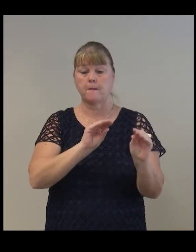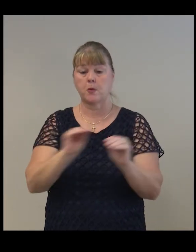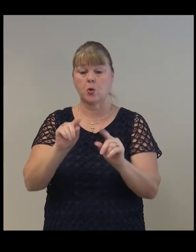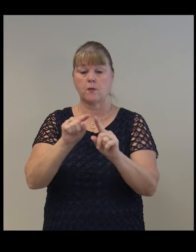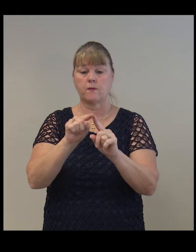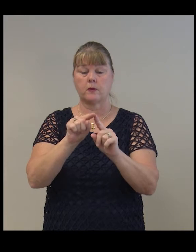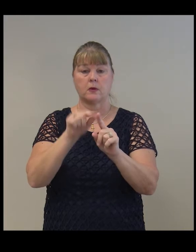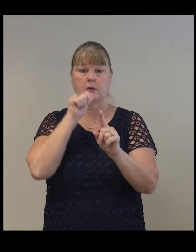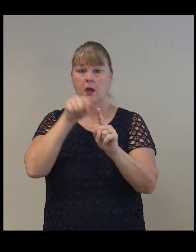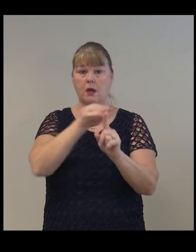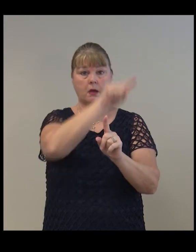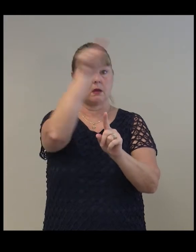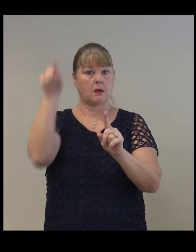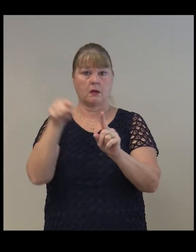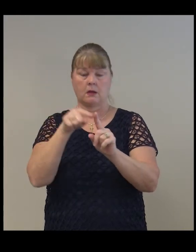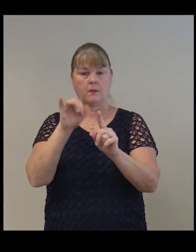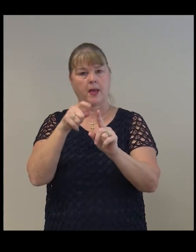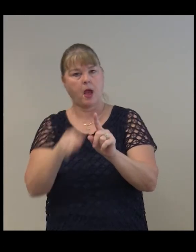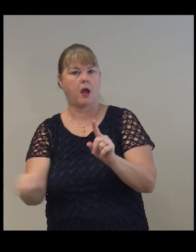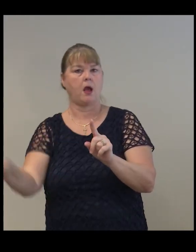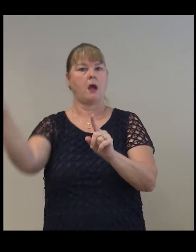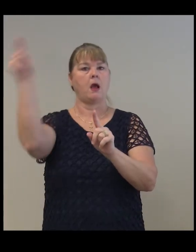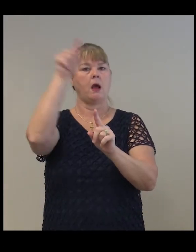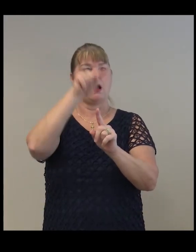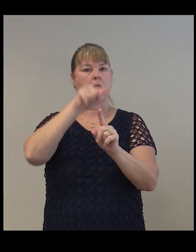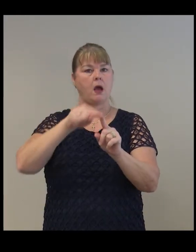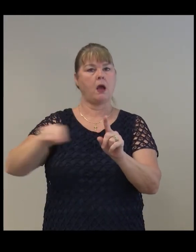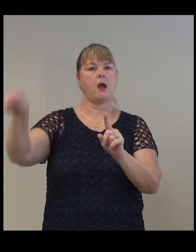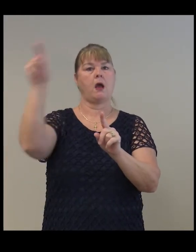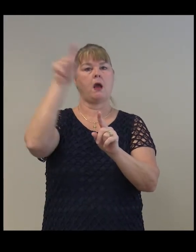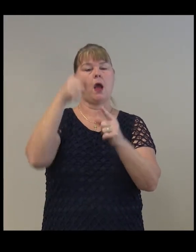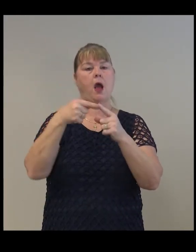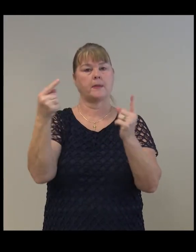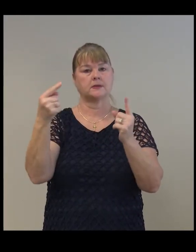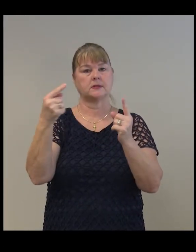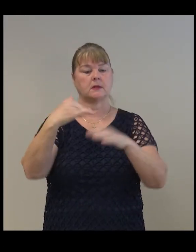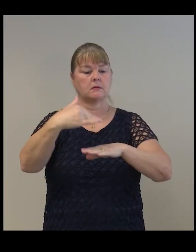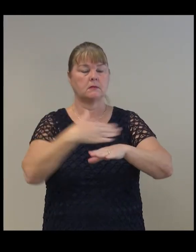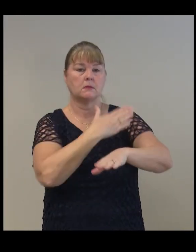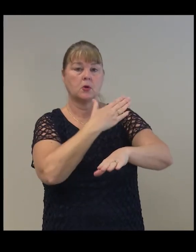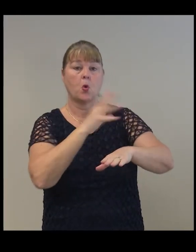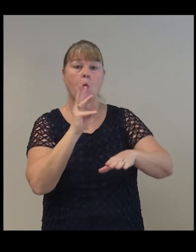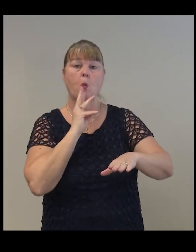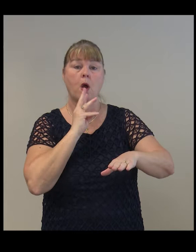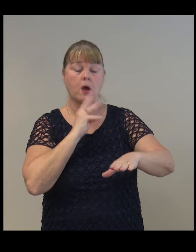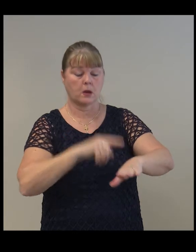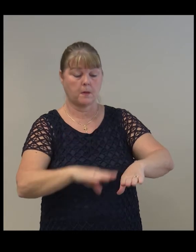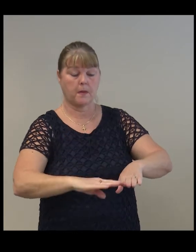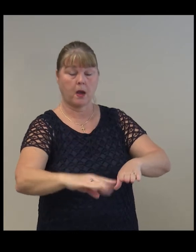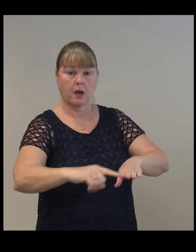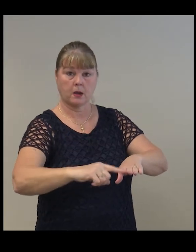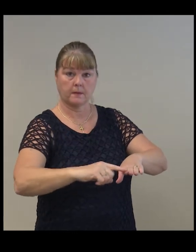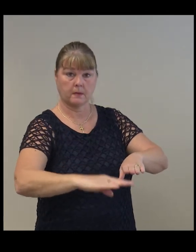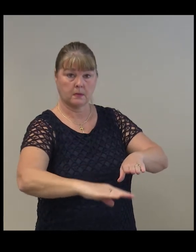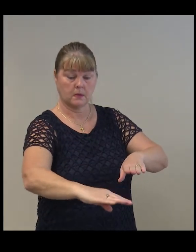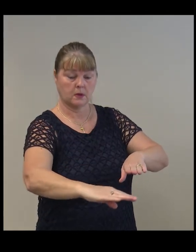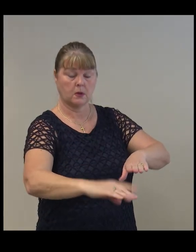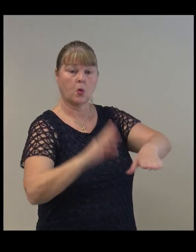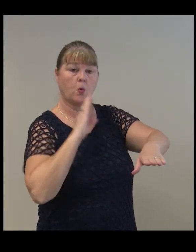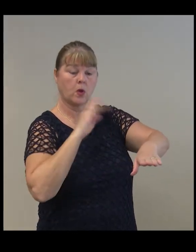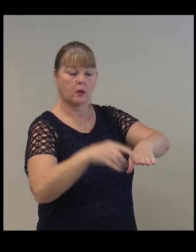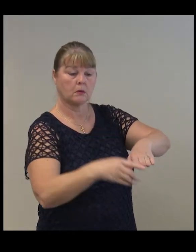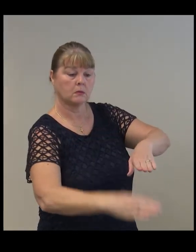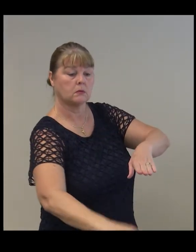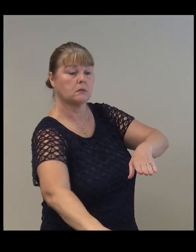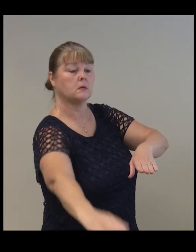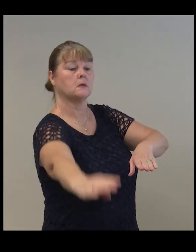motion. So when you think about that counterclockwise motion, water at the bottom is going to be